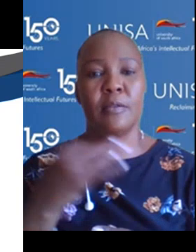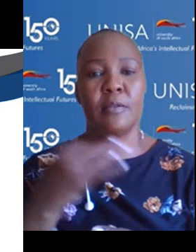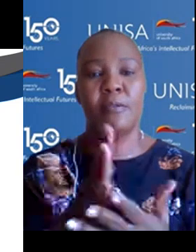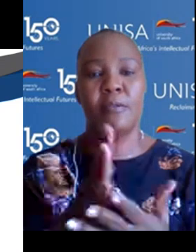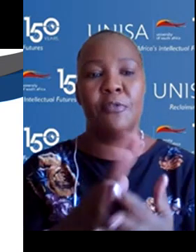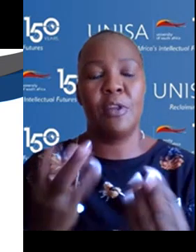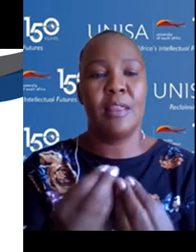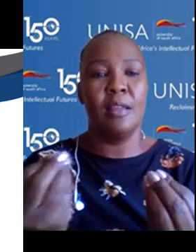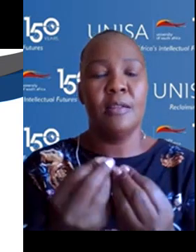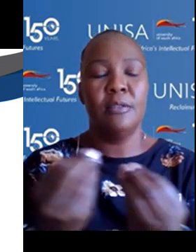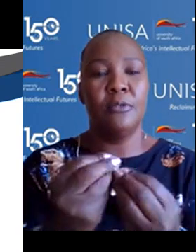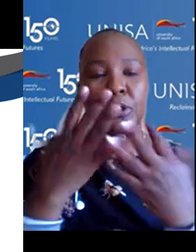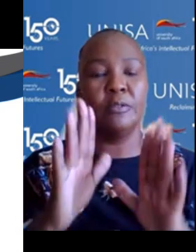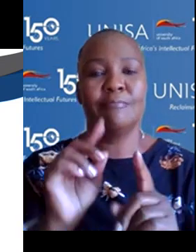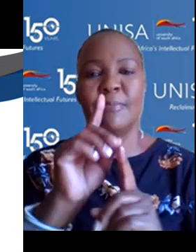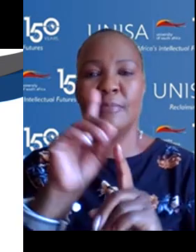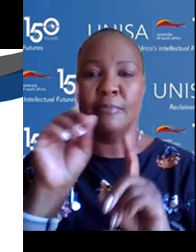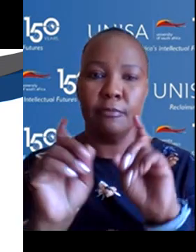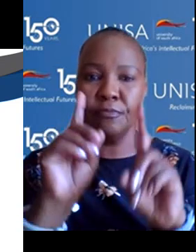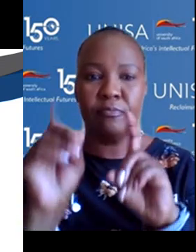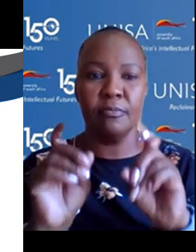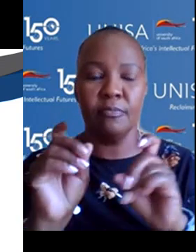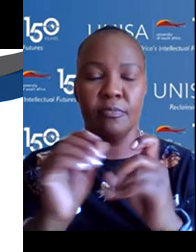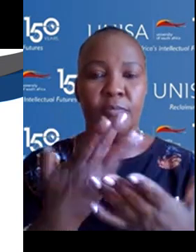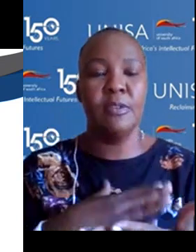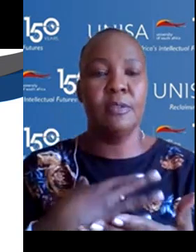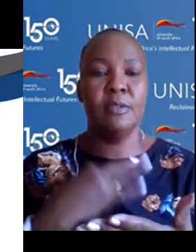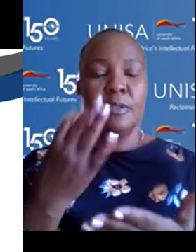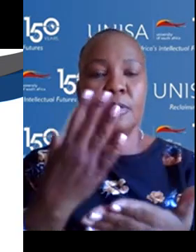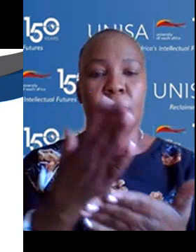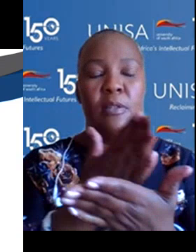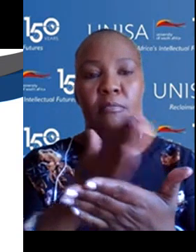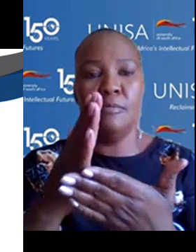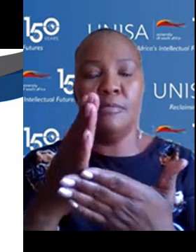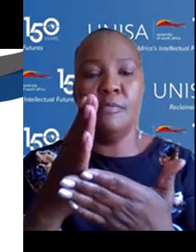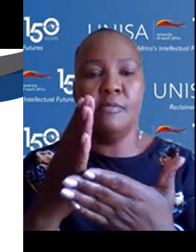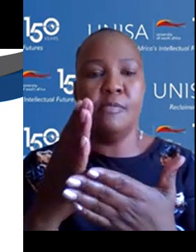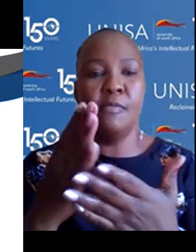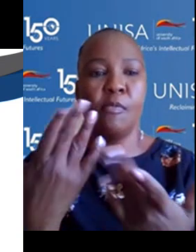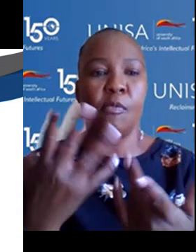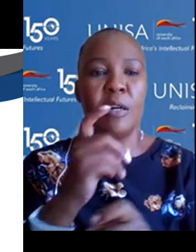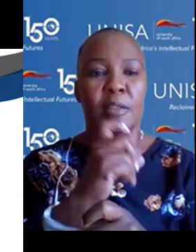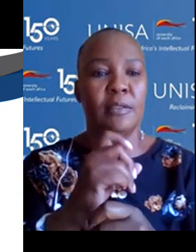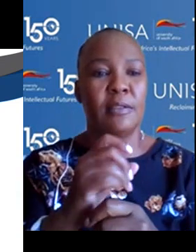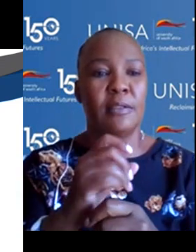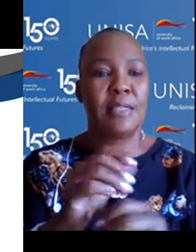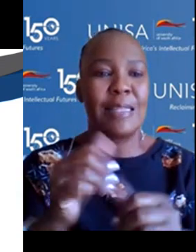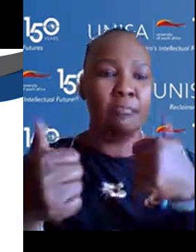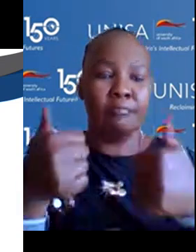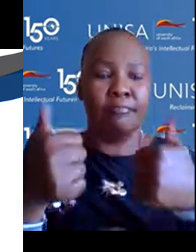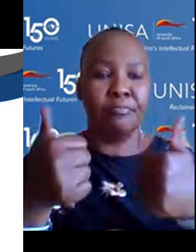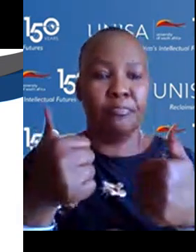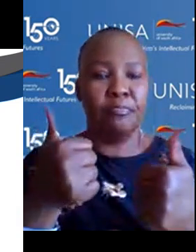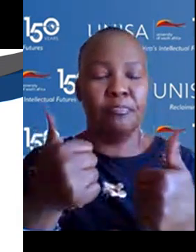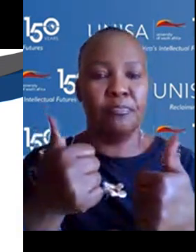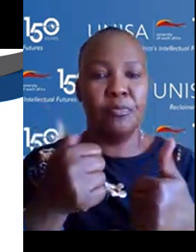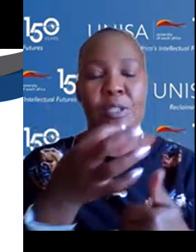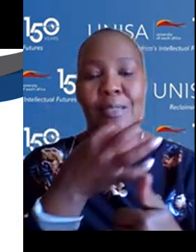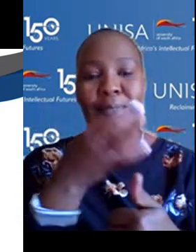When we're asking questions and you'd like to share, you can use the thumbs up to indicate